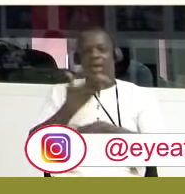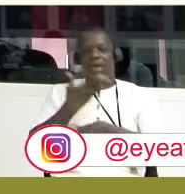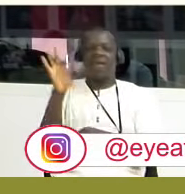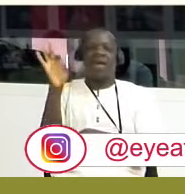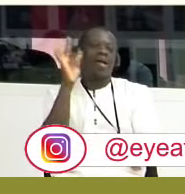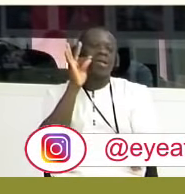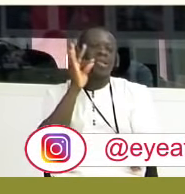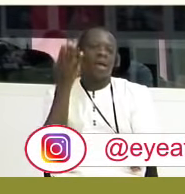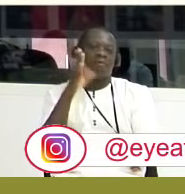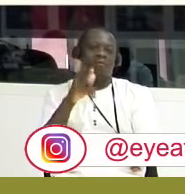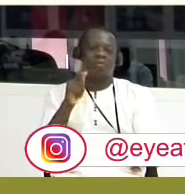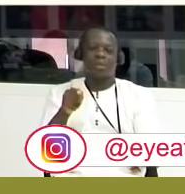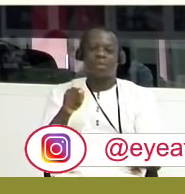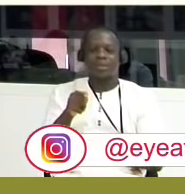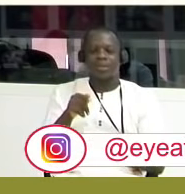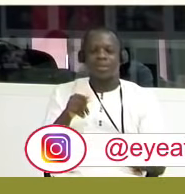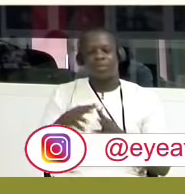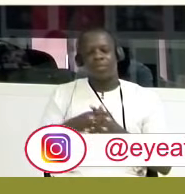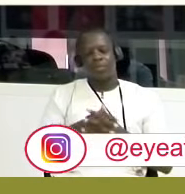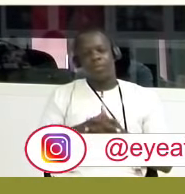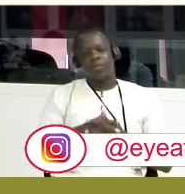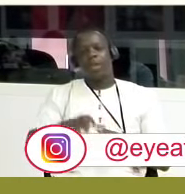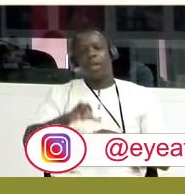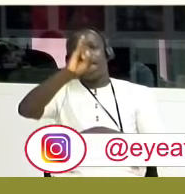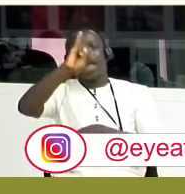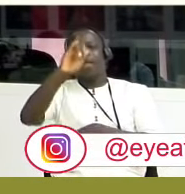IGP told me that it will be done.